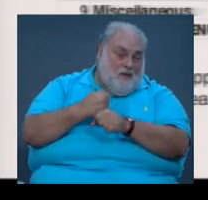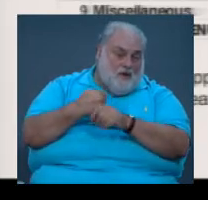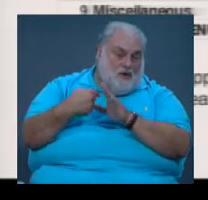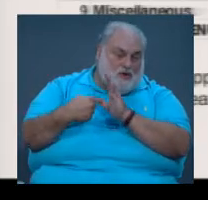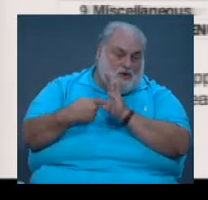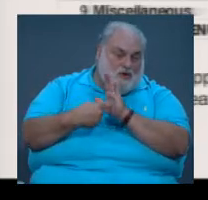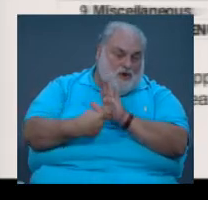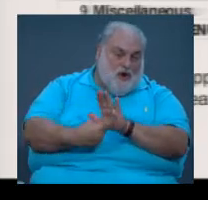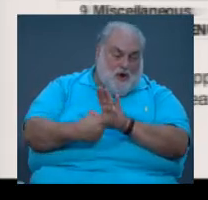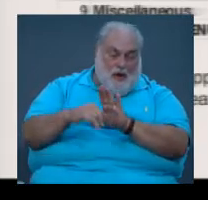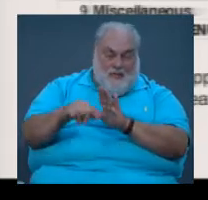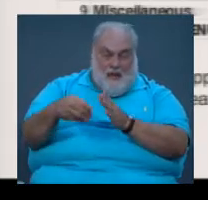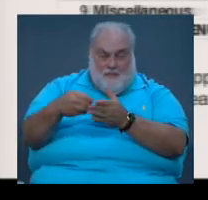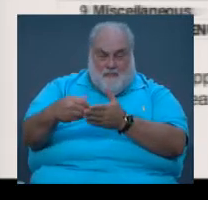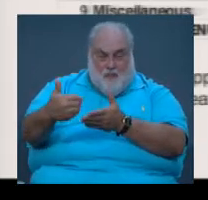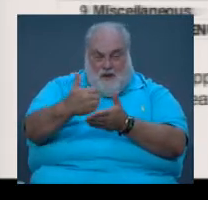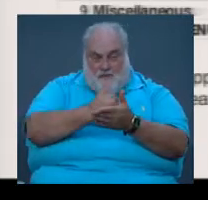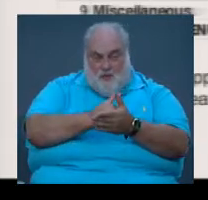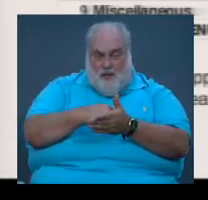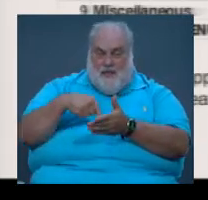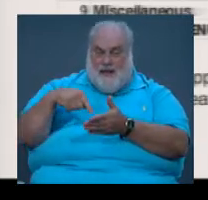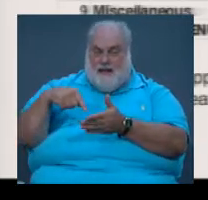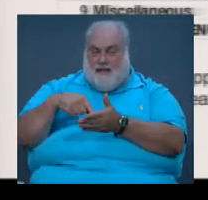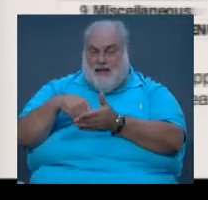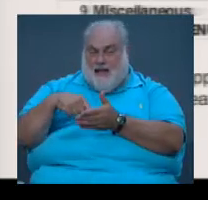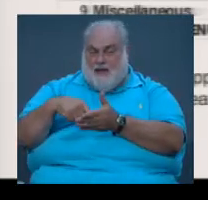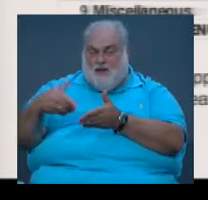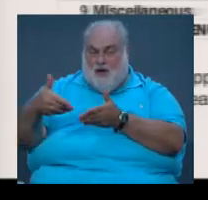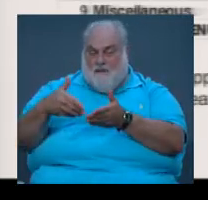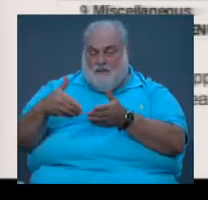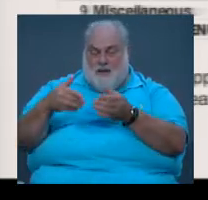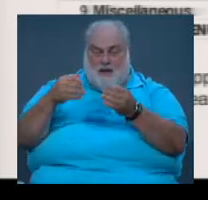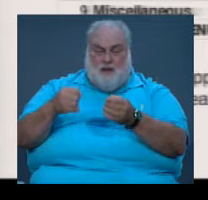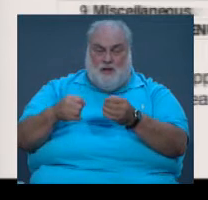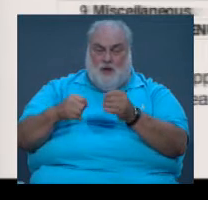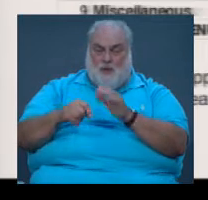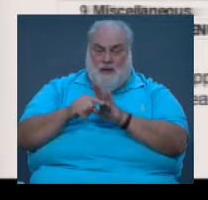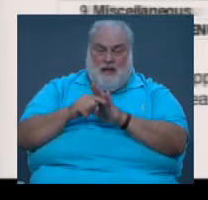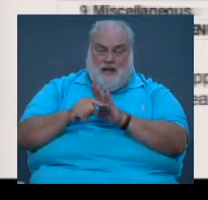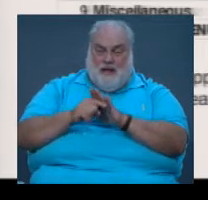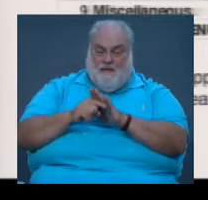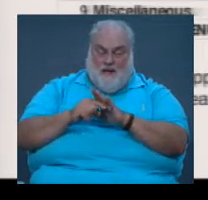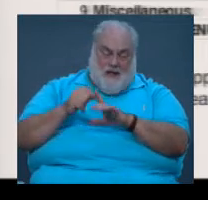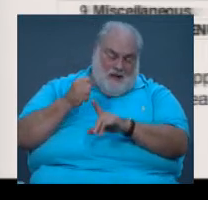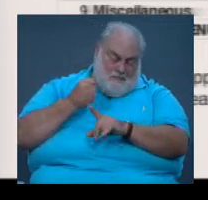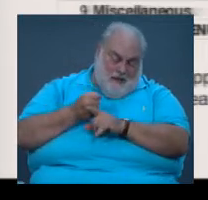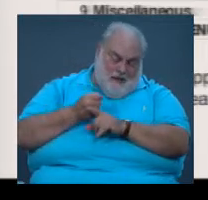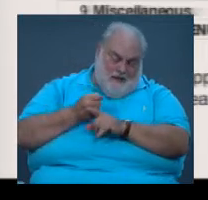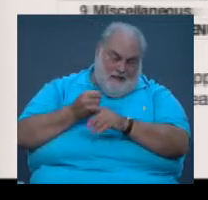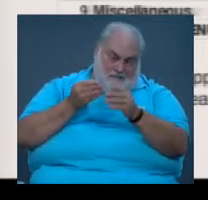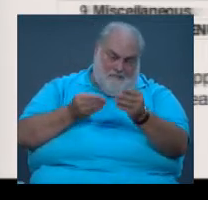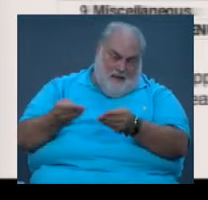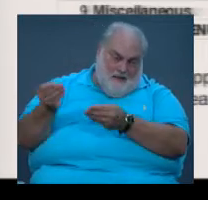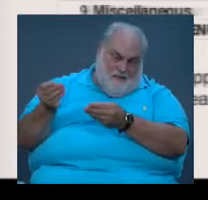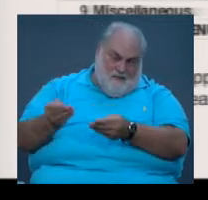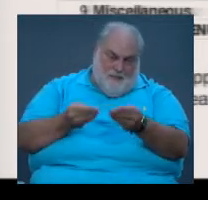revenue and that debt service. Again, there's no impact to the bottom line. It's a pass-through